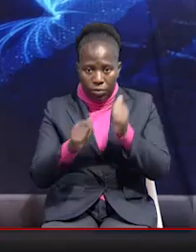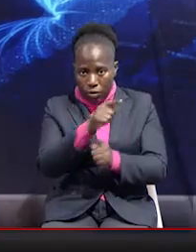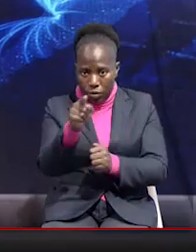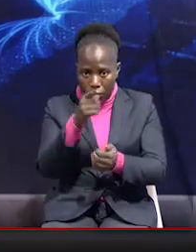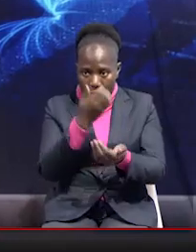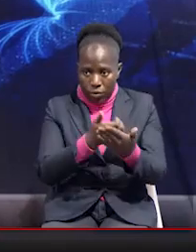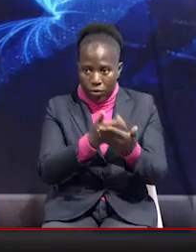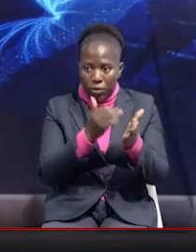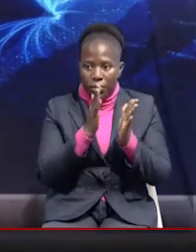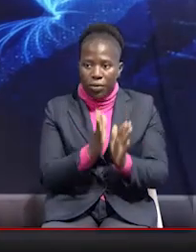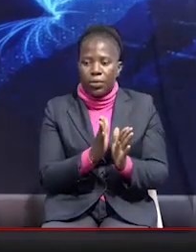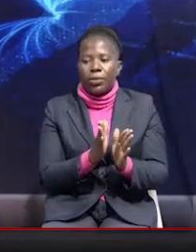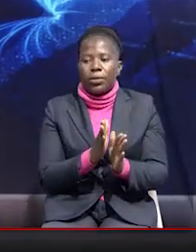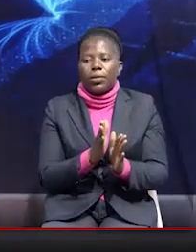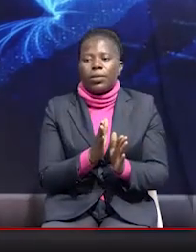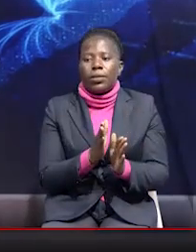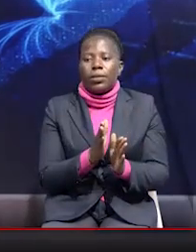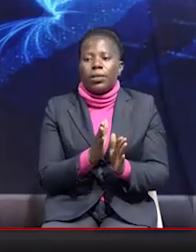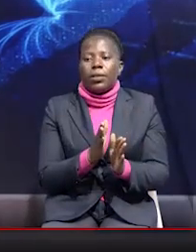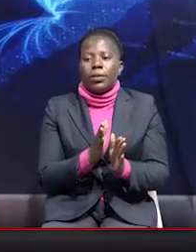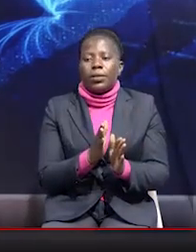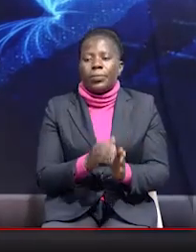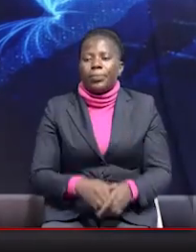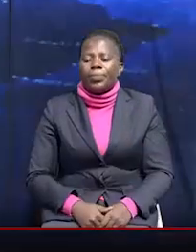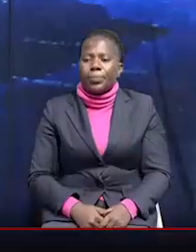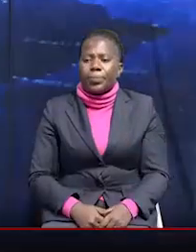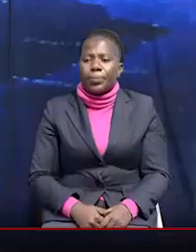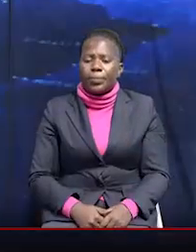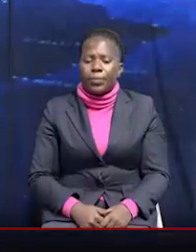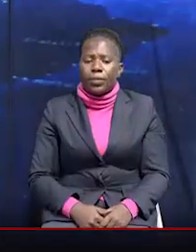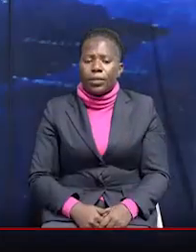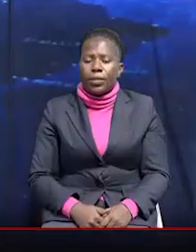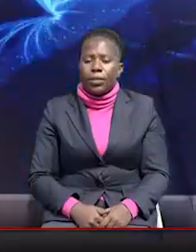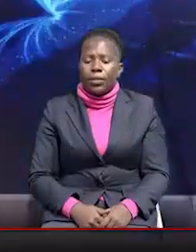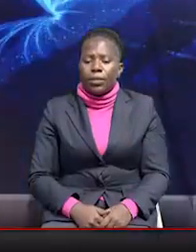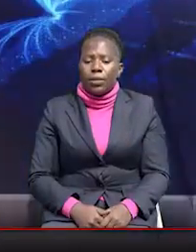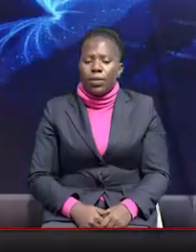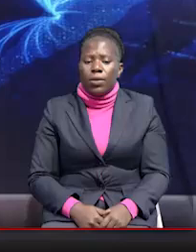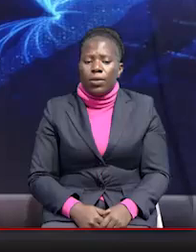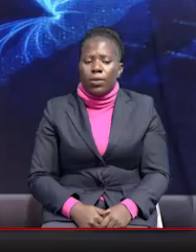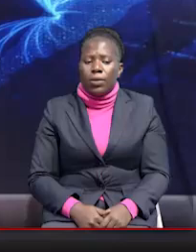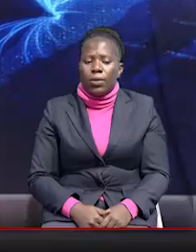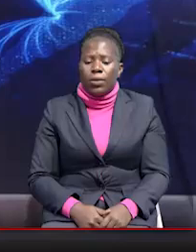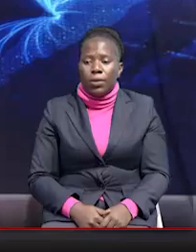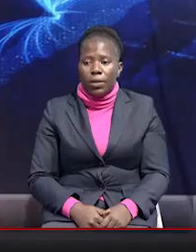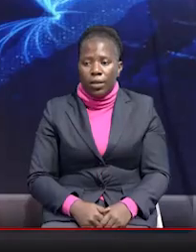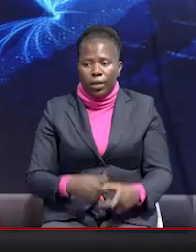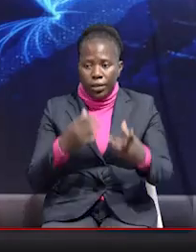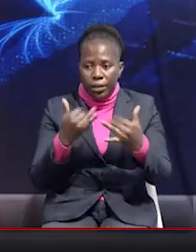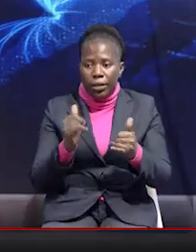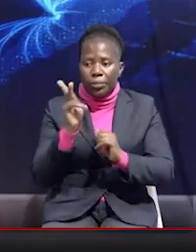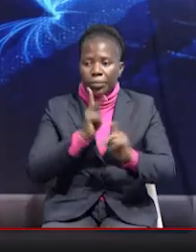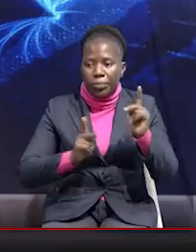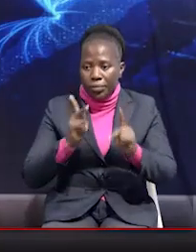call it the January syndrome of some sort, but sometimes you will see it extend to the whole first quarter where people fail